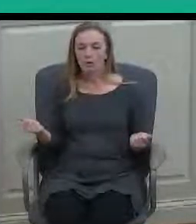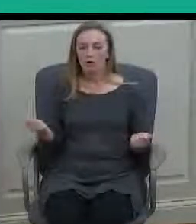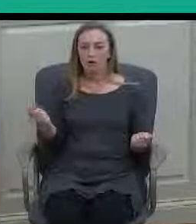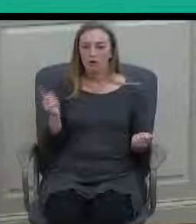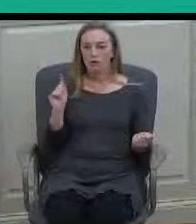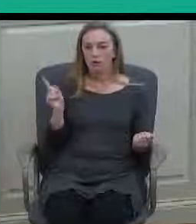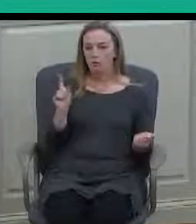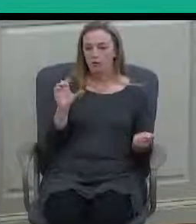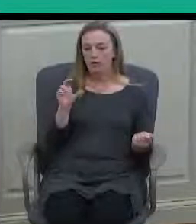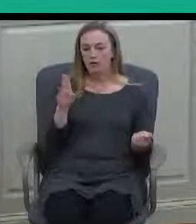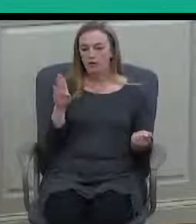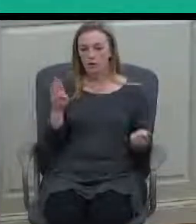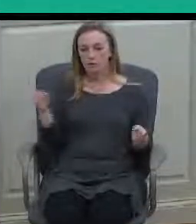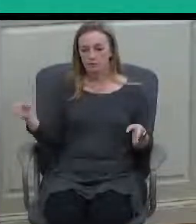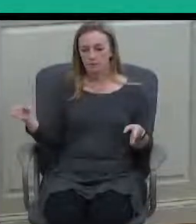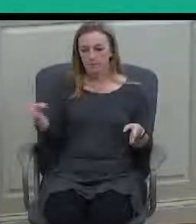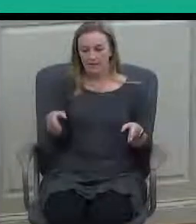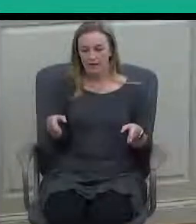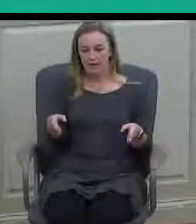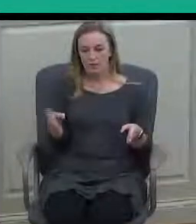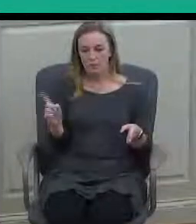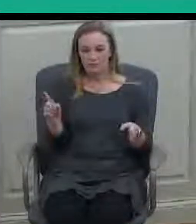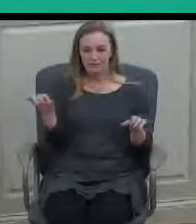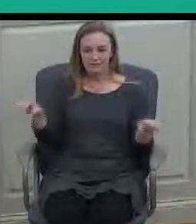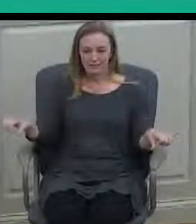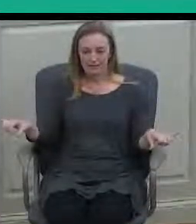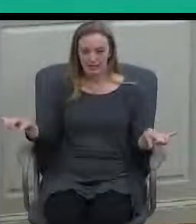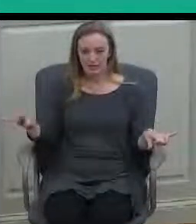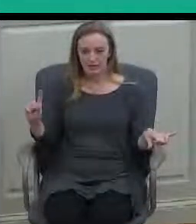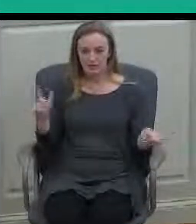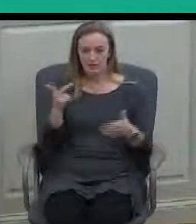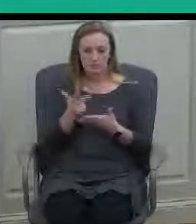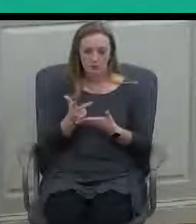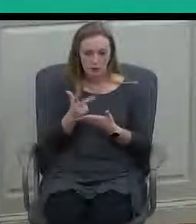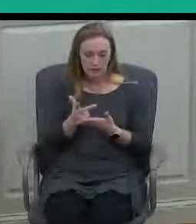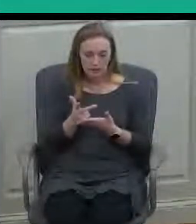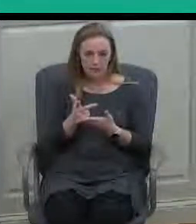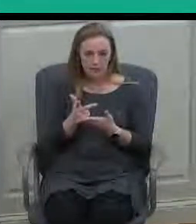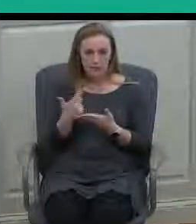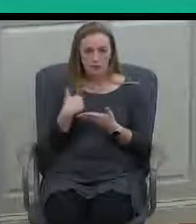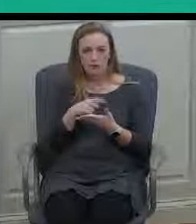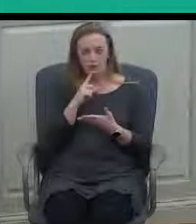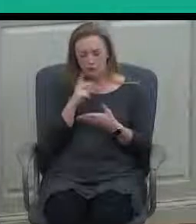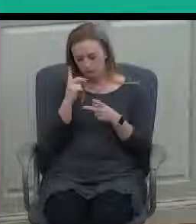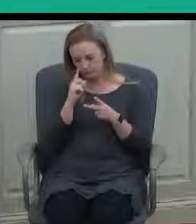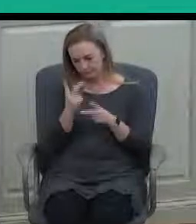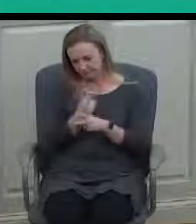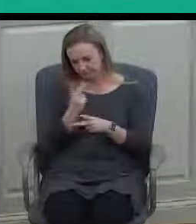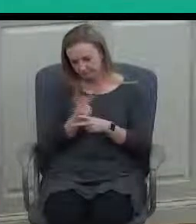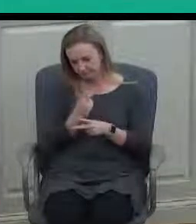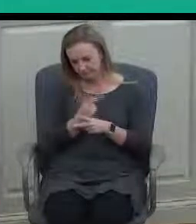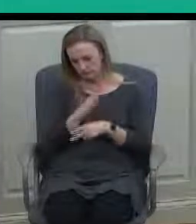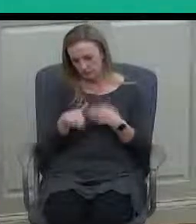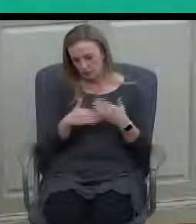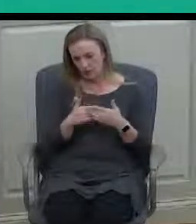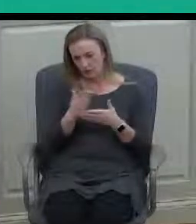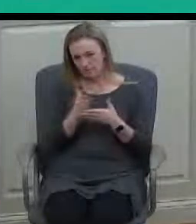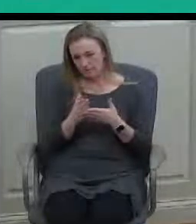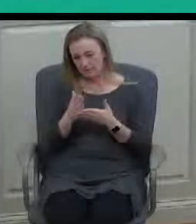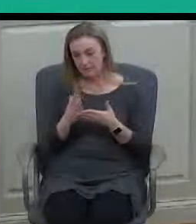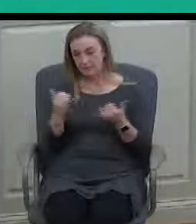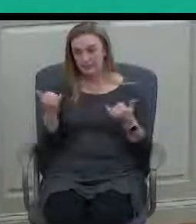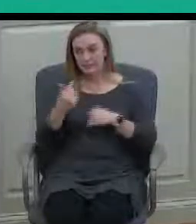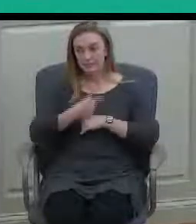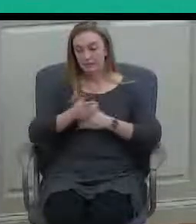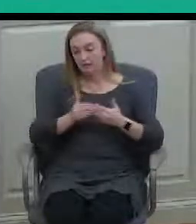Where do the curbs bump out? Where do they stay? Where does parking? So we've really kind of worked through all those pieces, and moving forward after this,